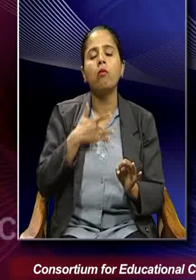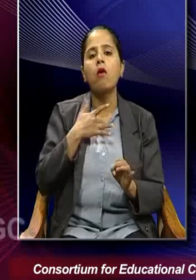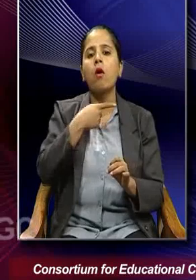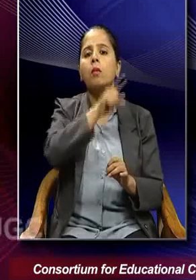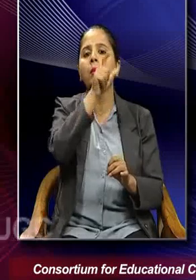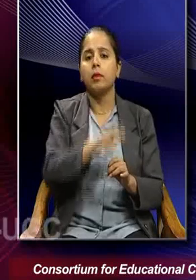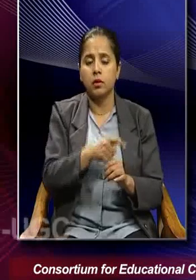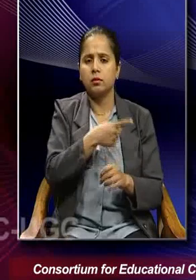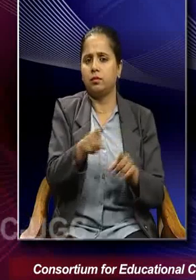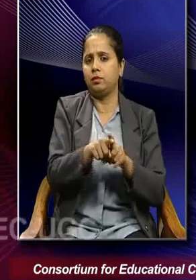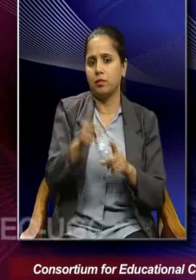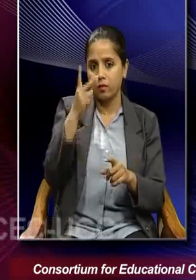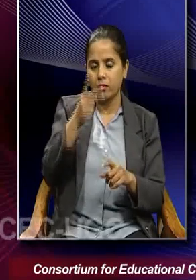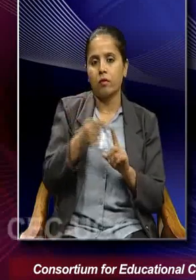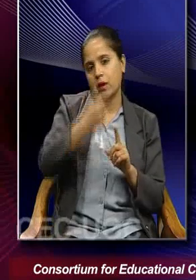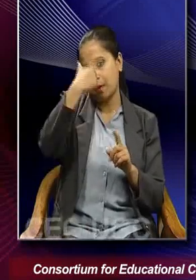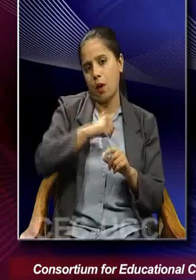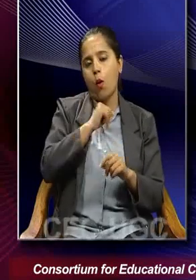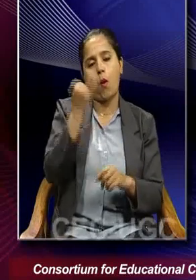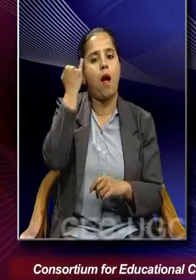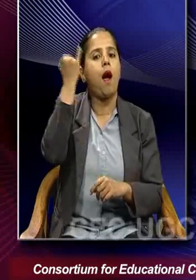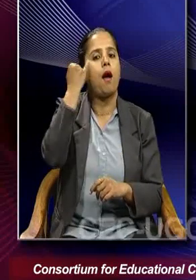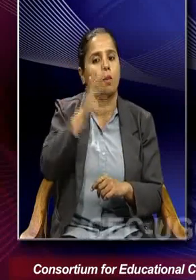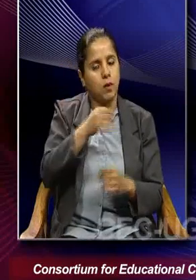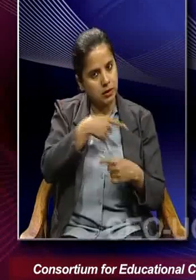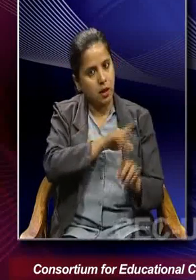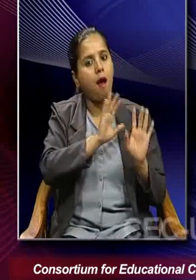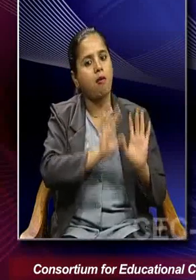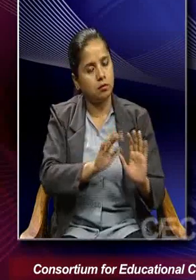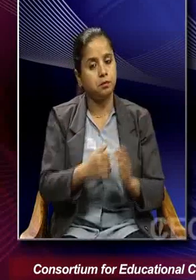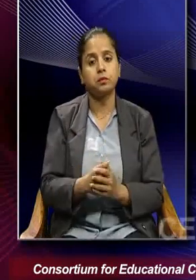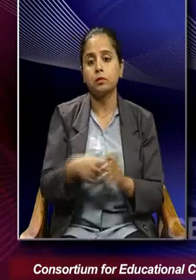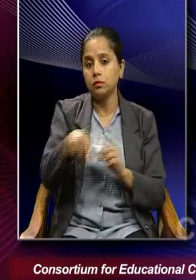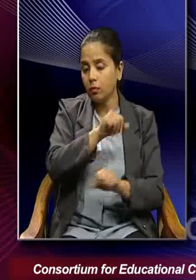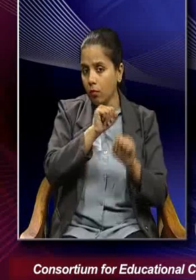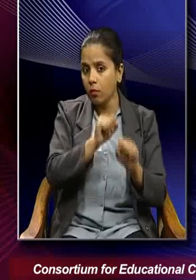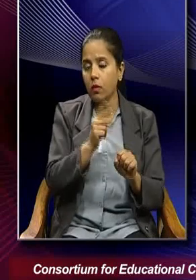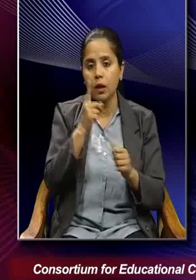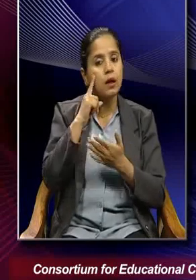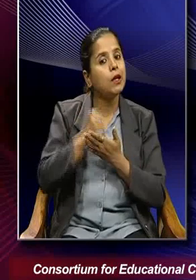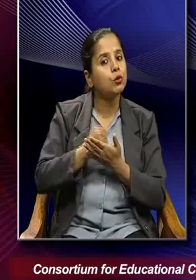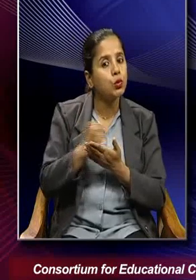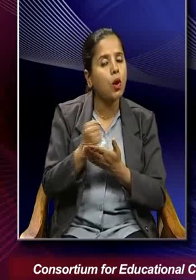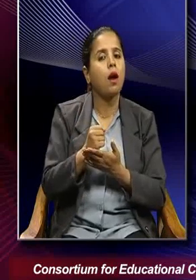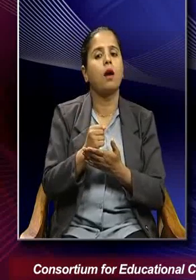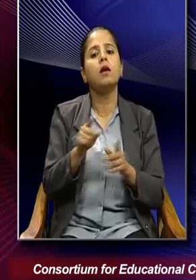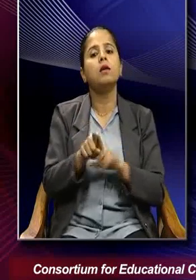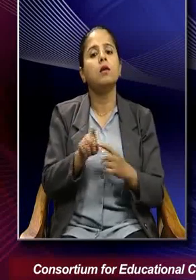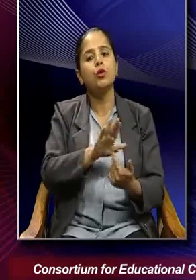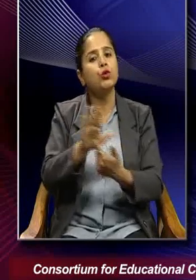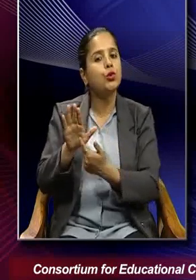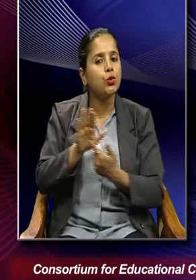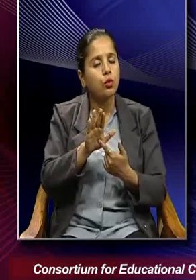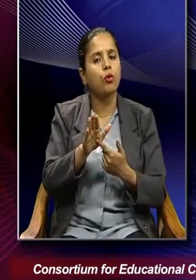kind of personal idea which he has, and the way he has tried to, in a